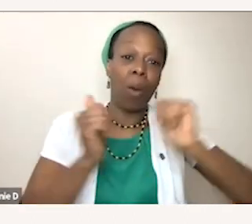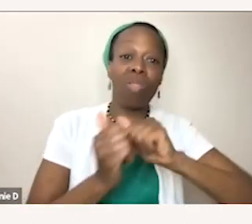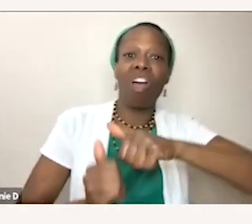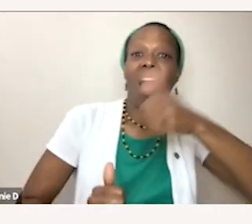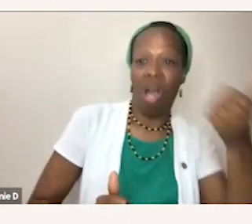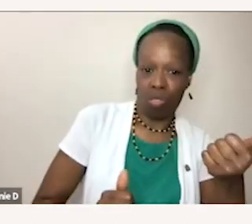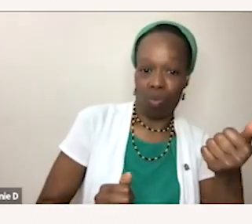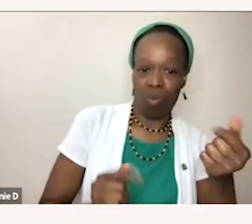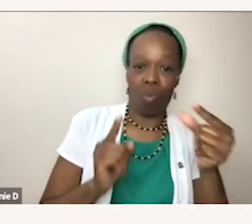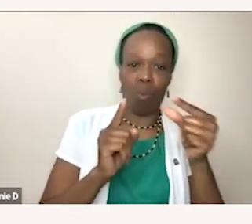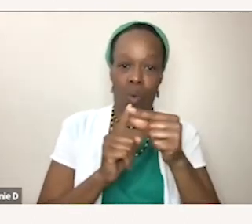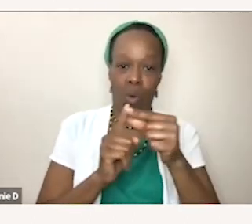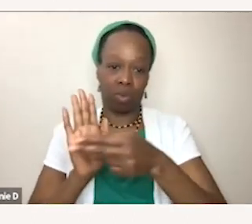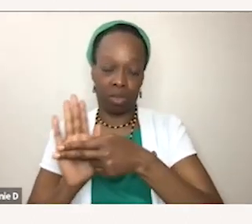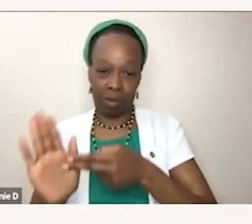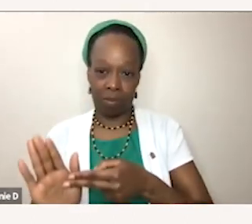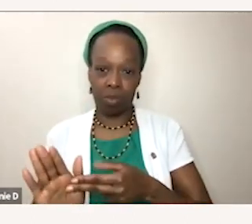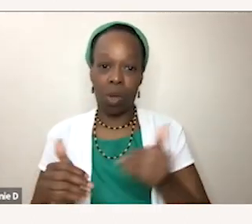you hear directly from her.